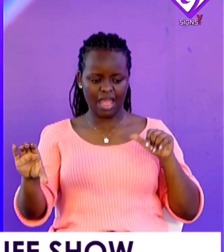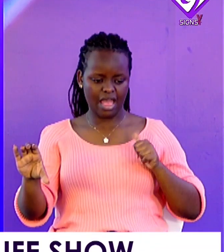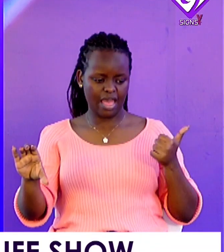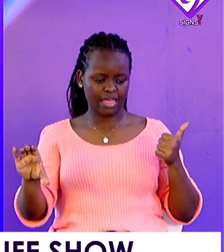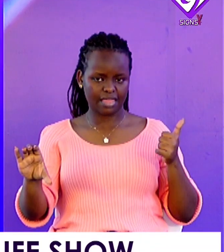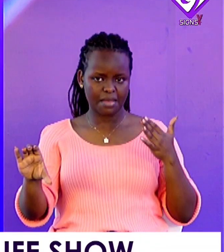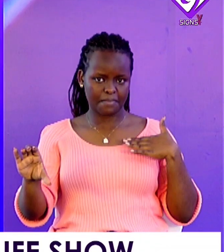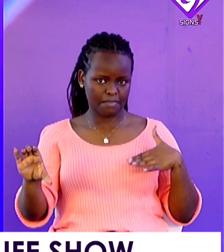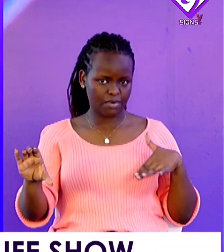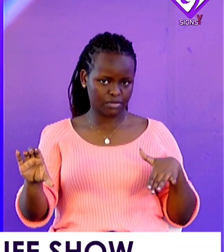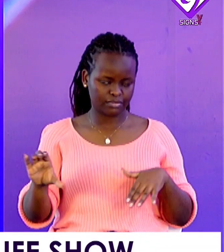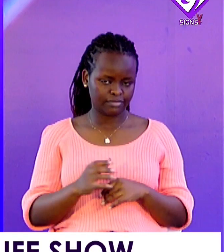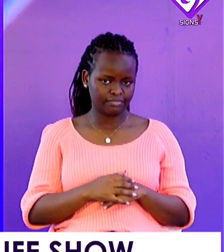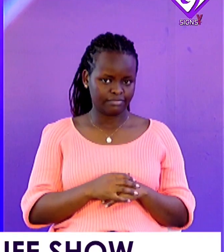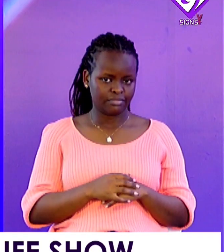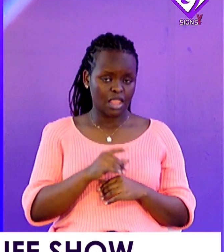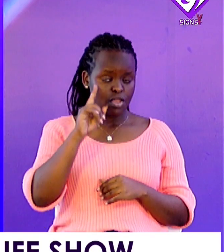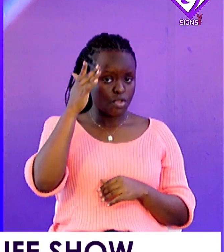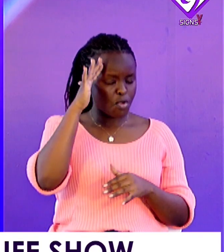giving? Do Yes.